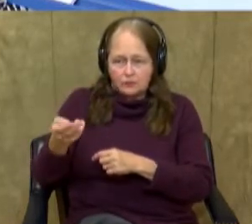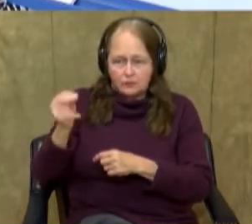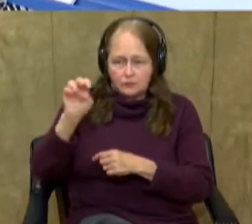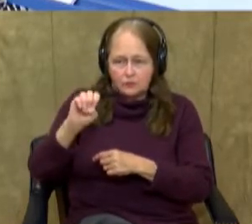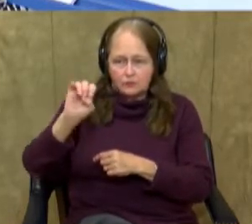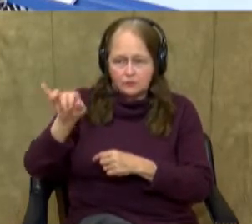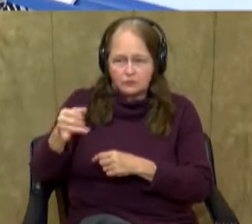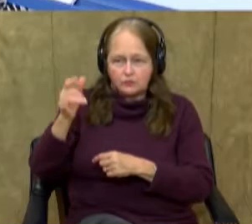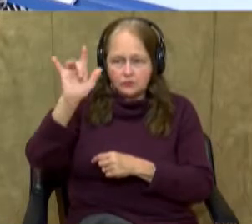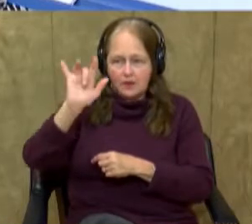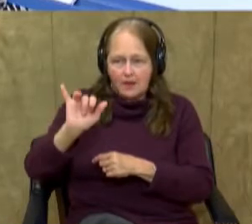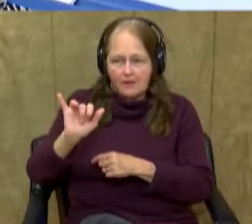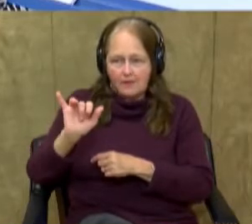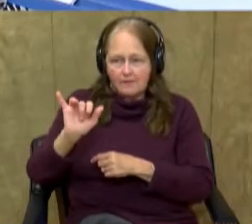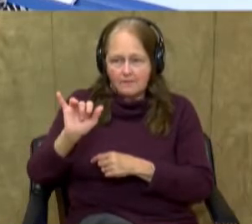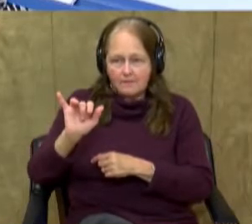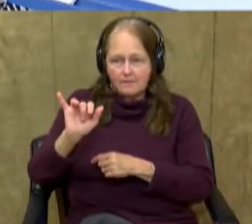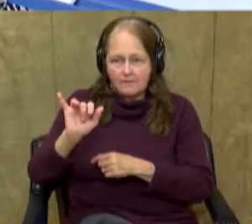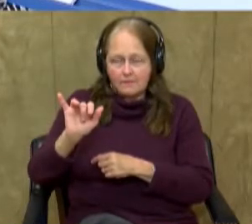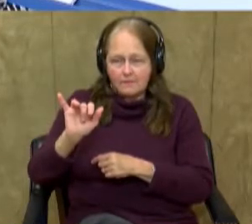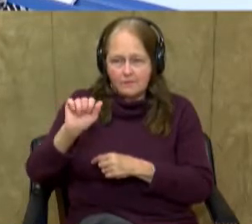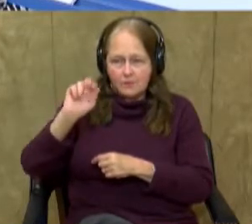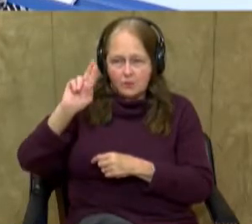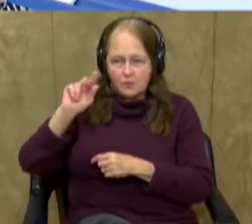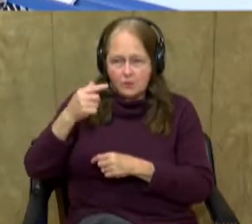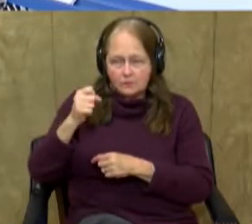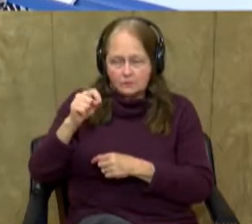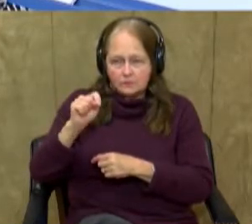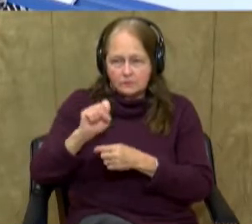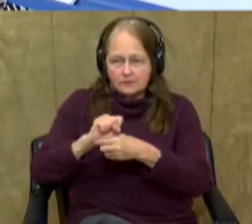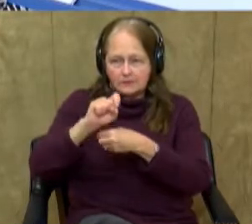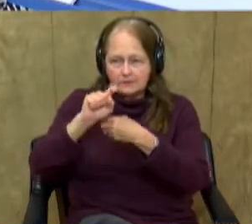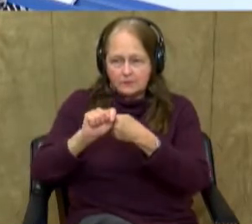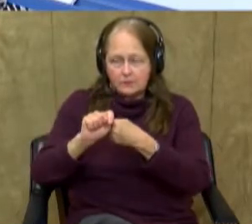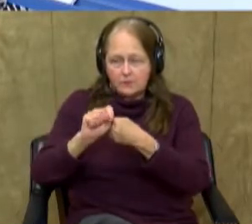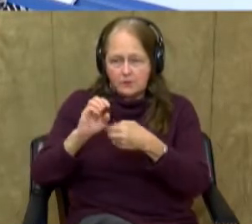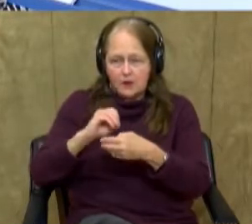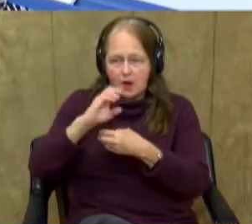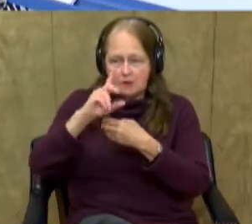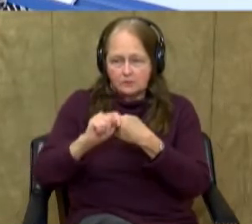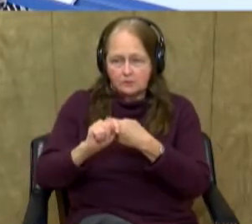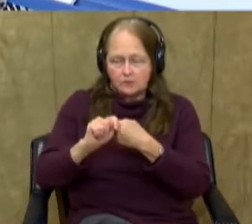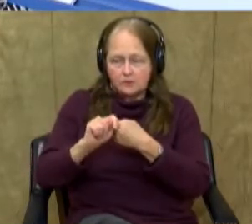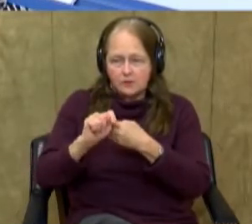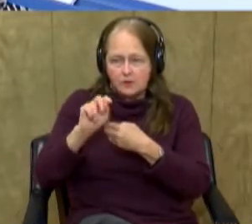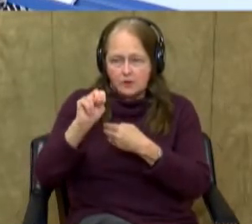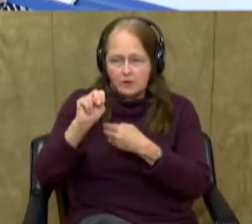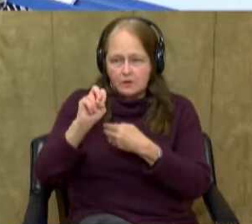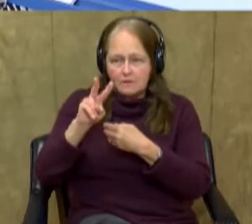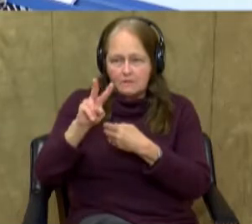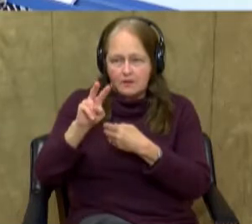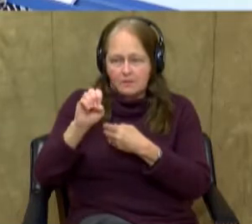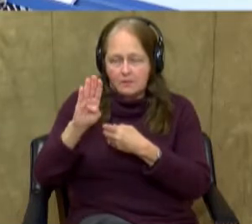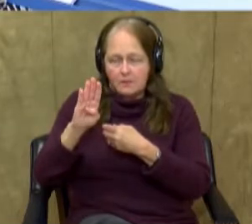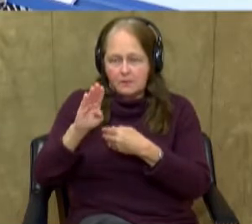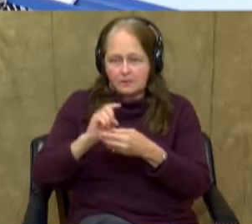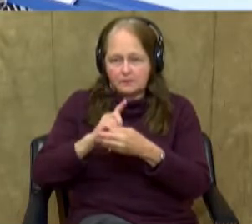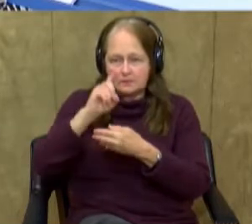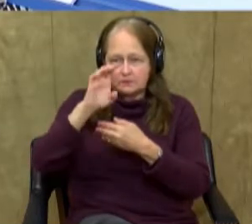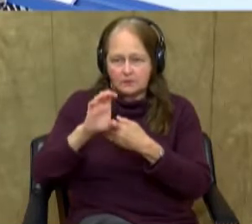June, July, August, September, October, November, December.